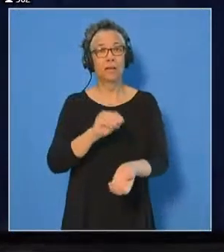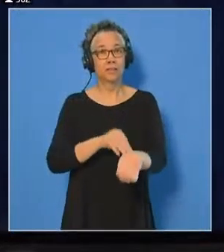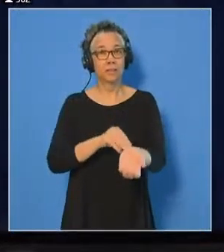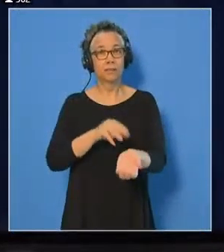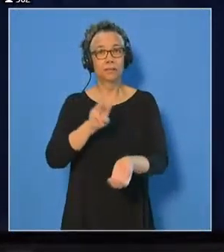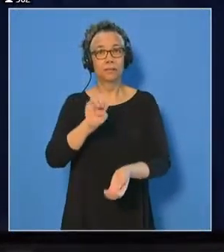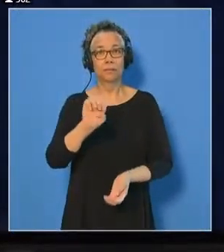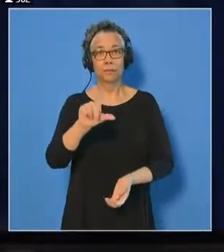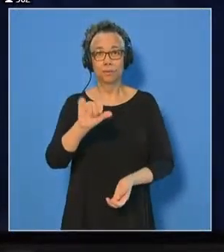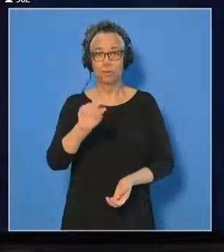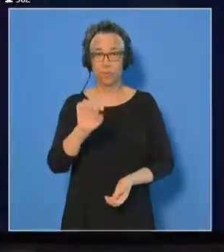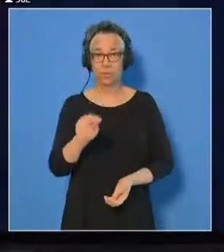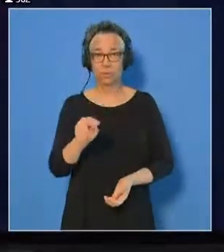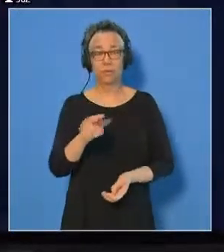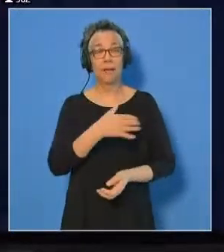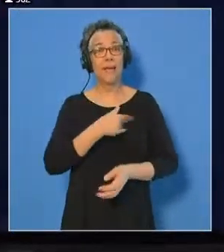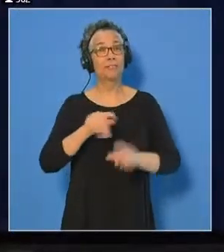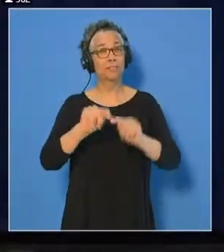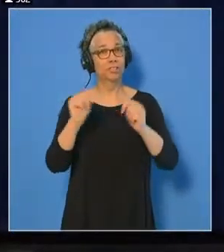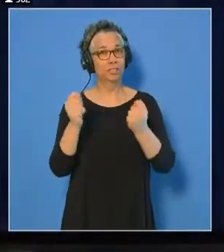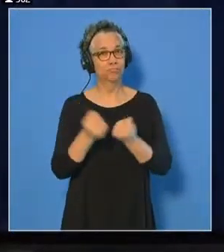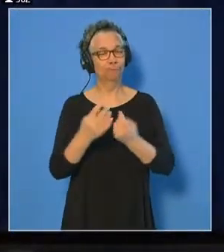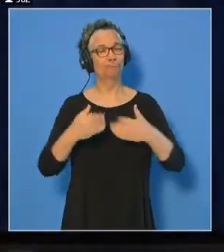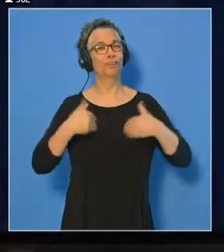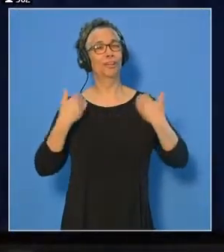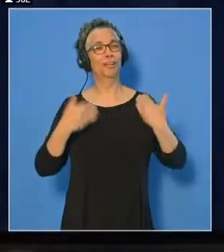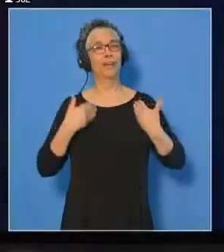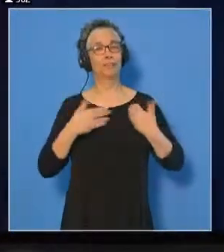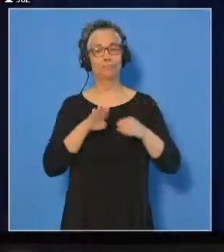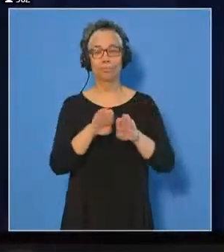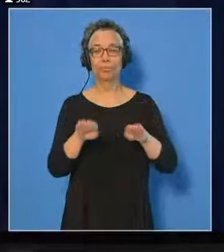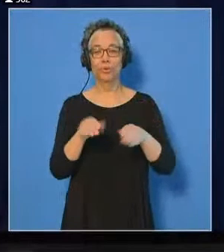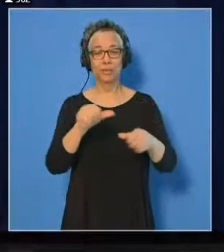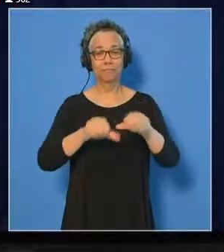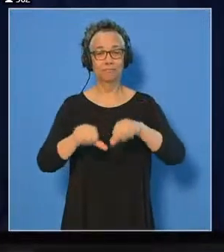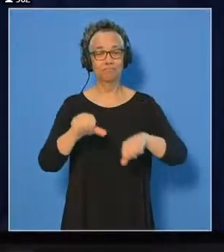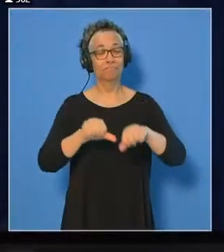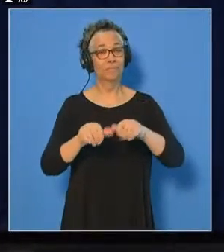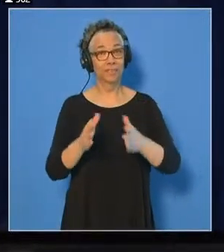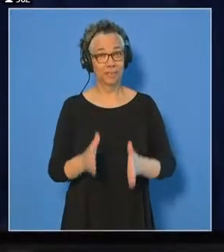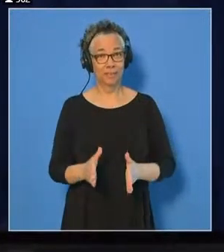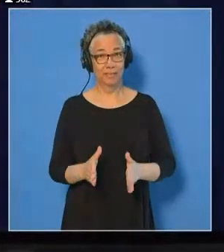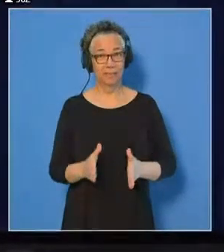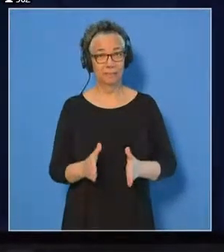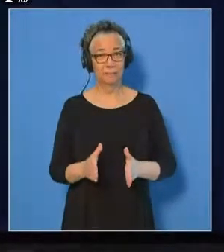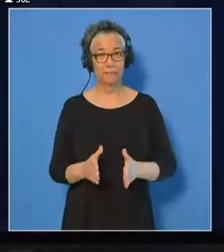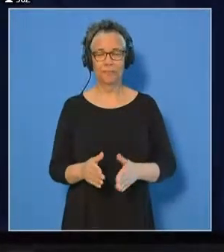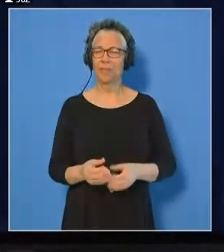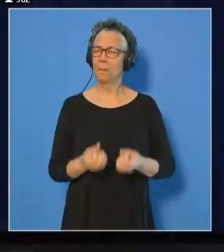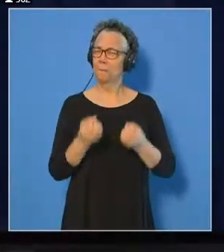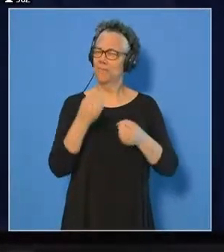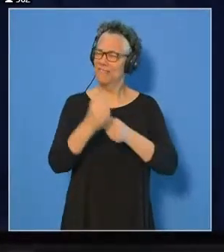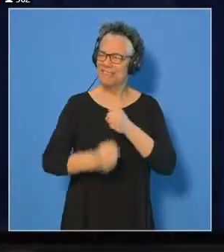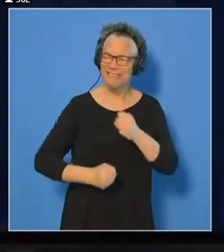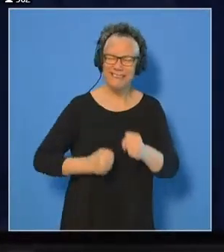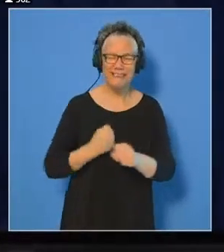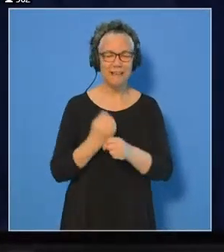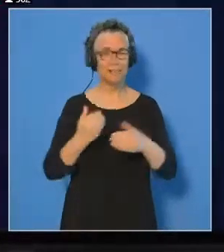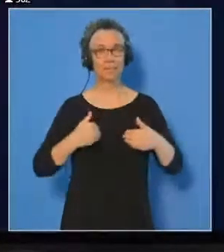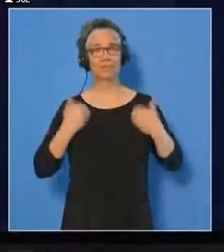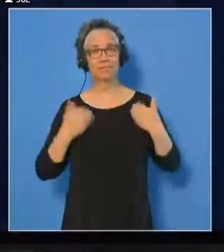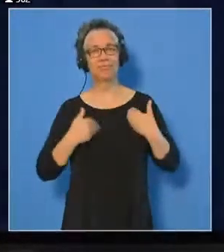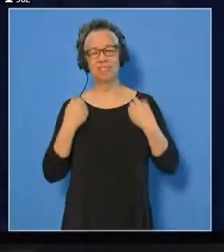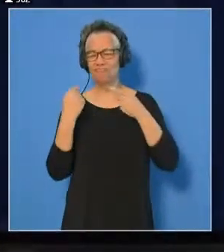team of young Bermudian scientists. For many years, young Bermudians have fought to be recognized